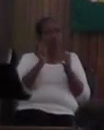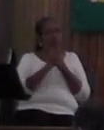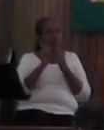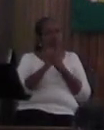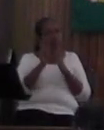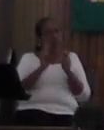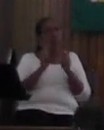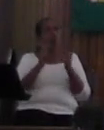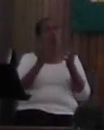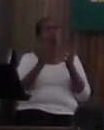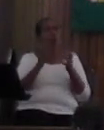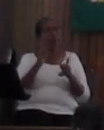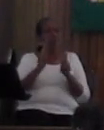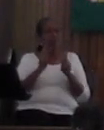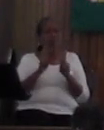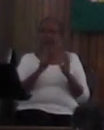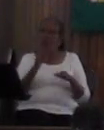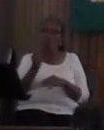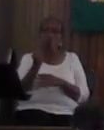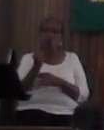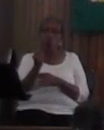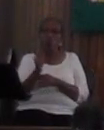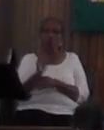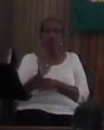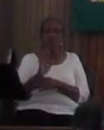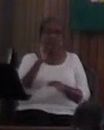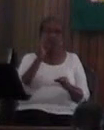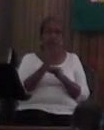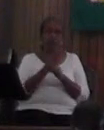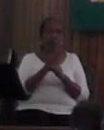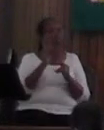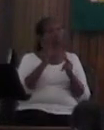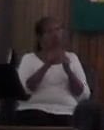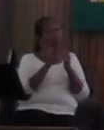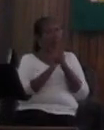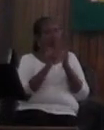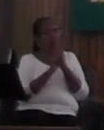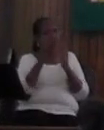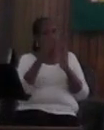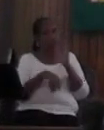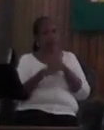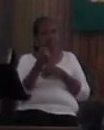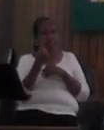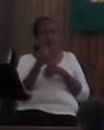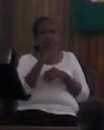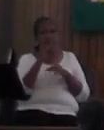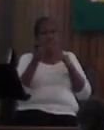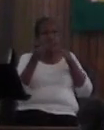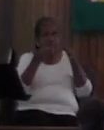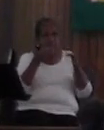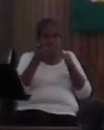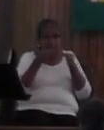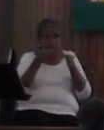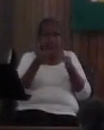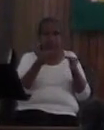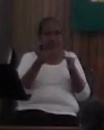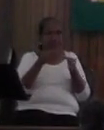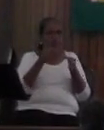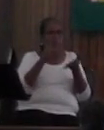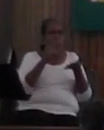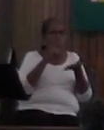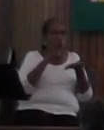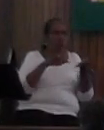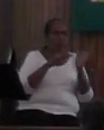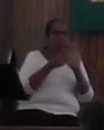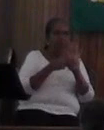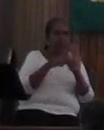hold on to their faith. So he writes chapter 11 to explain to them what faith is and how it